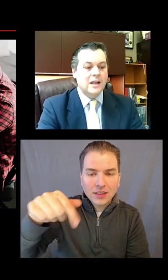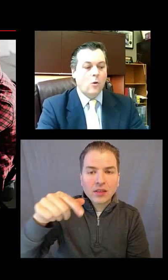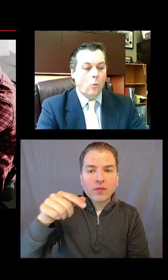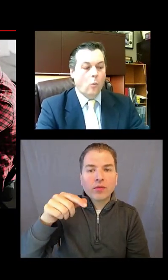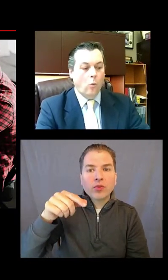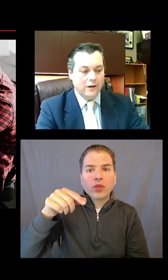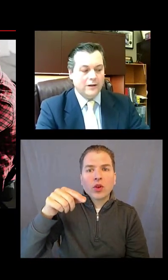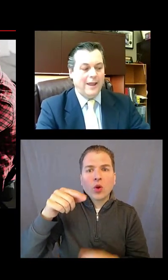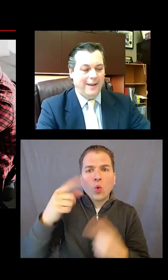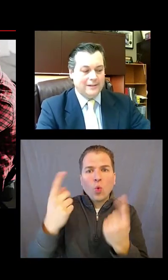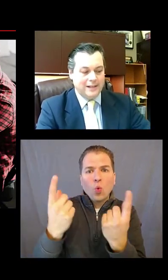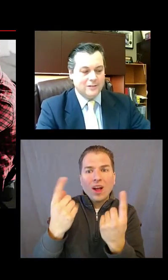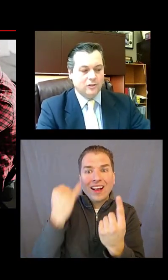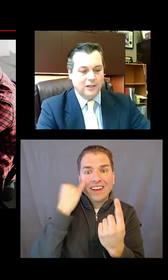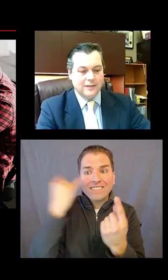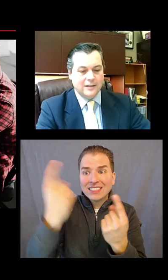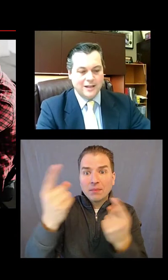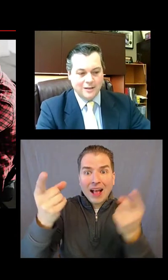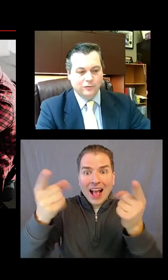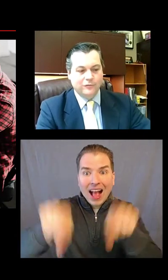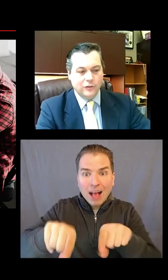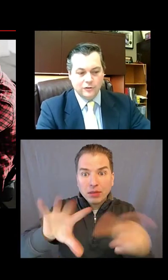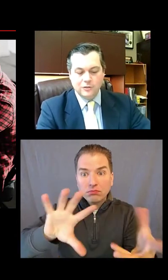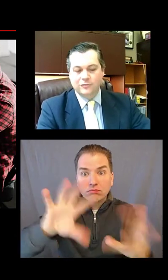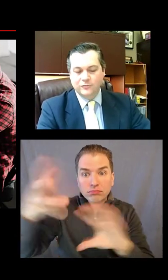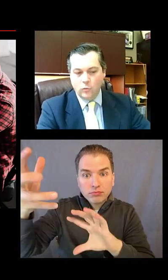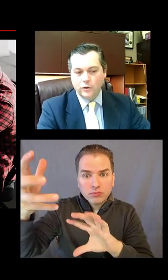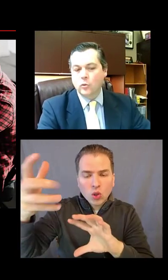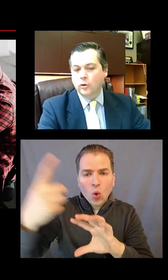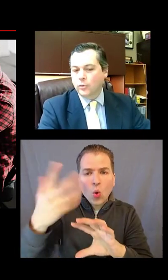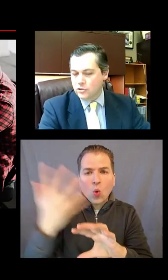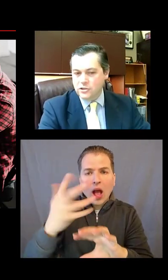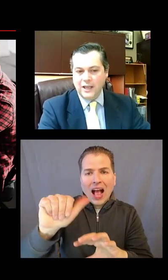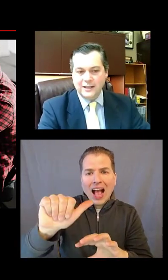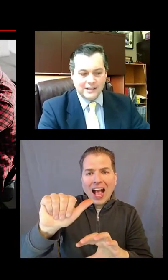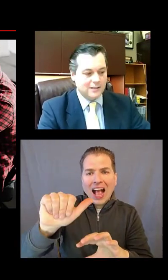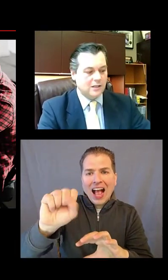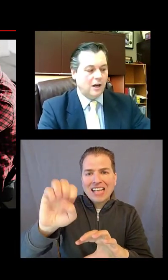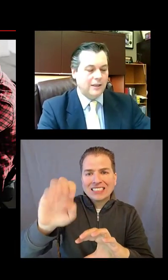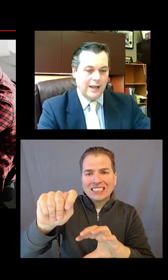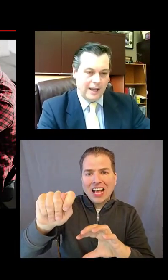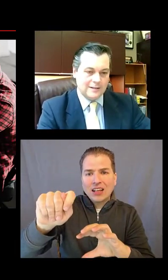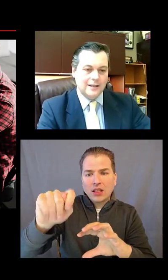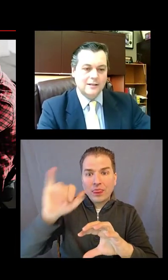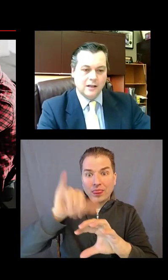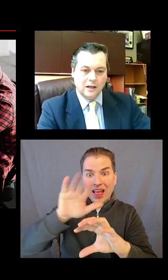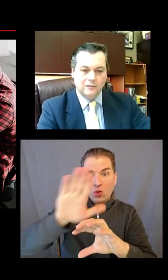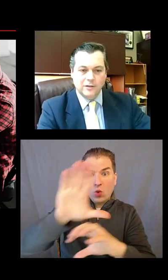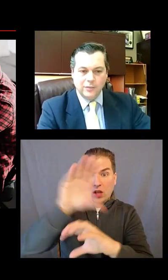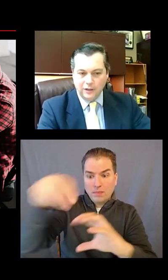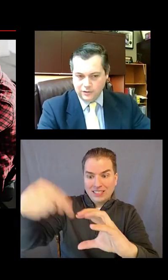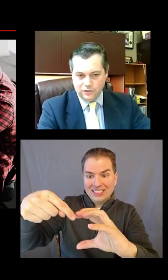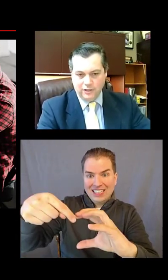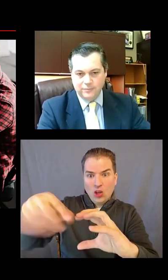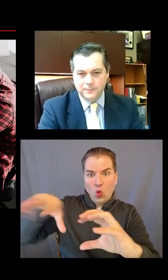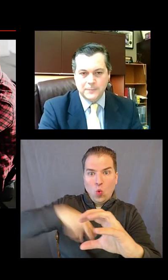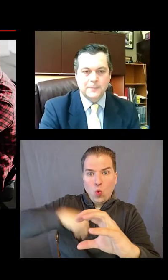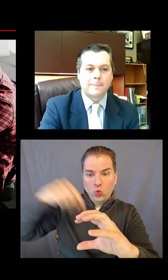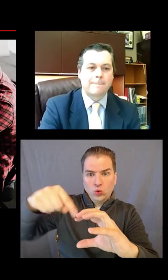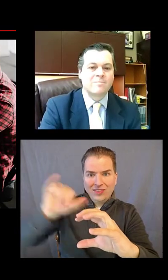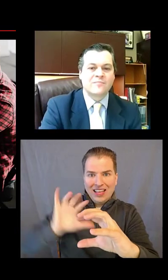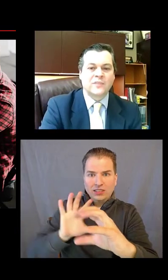business, what assets are on the table first before your personal assets are the assets of the